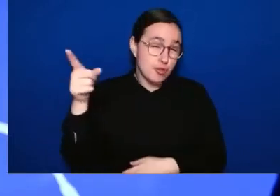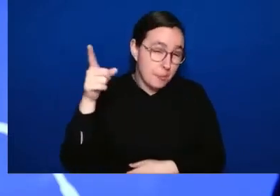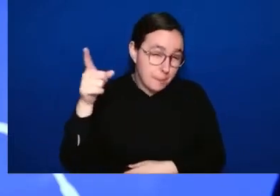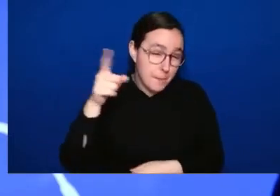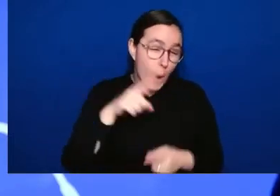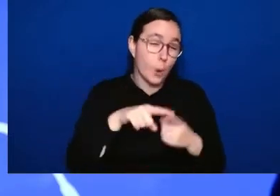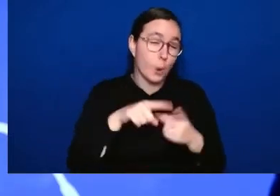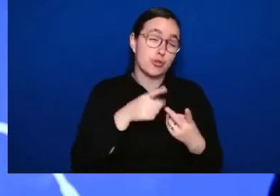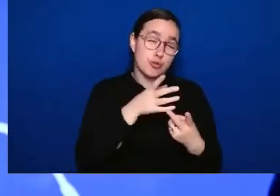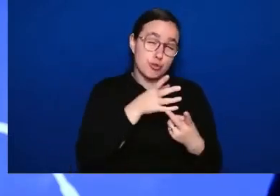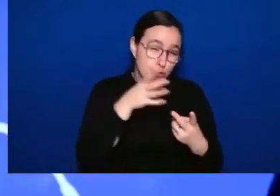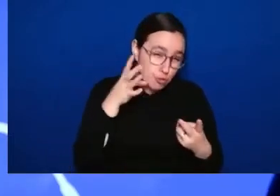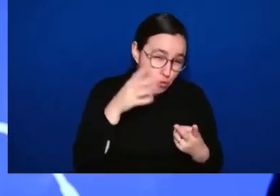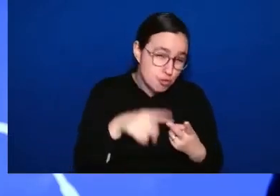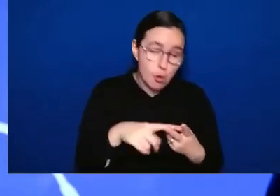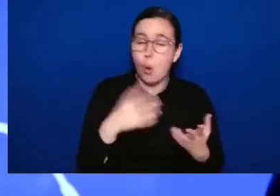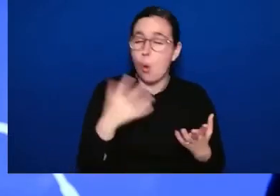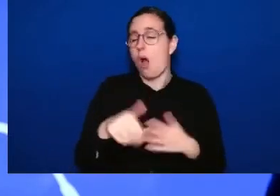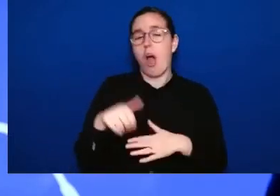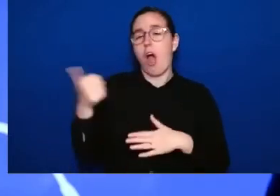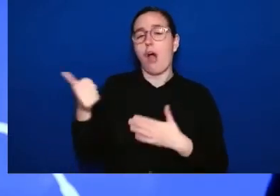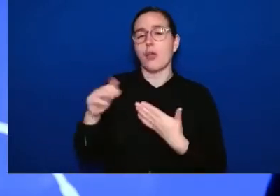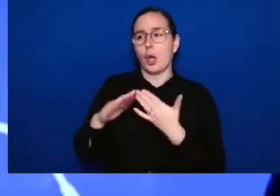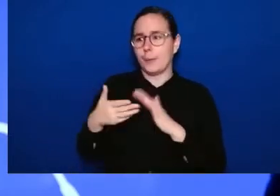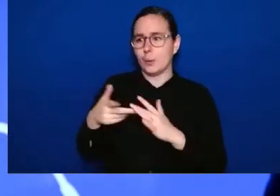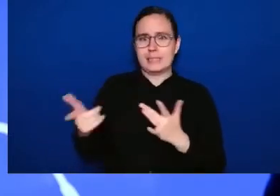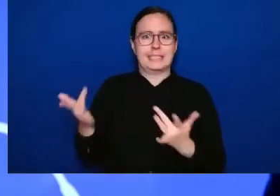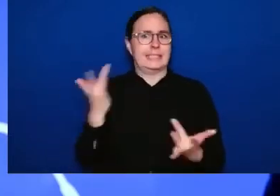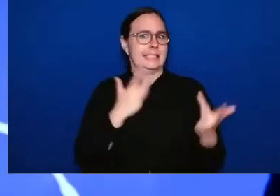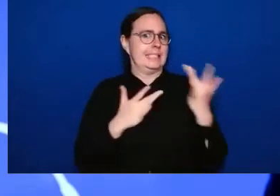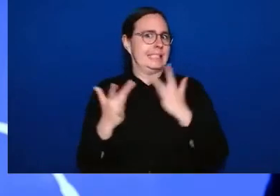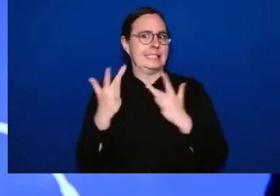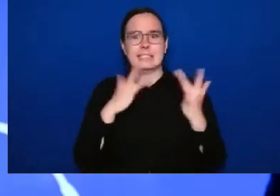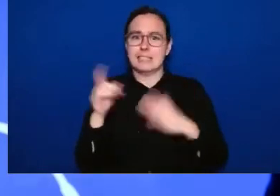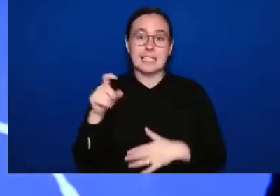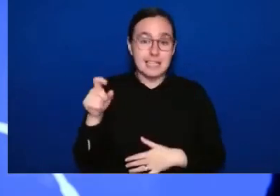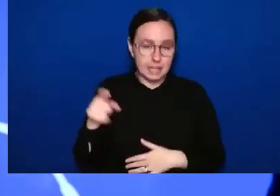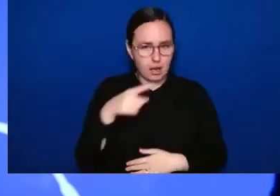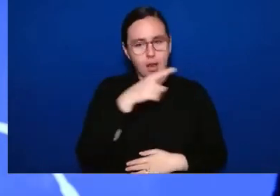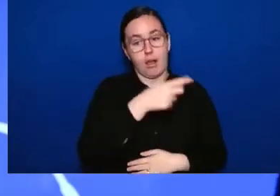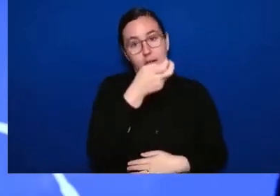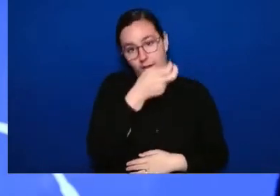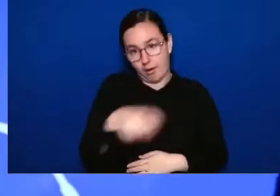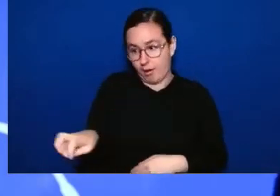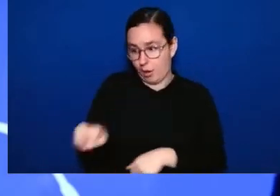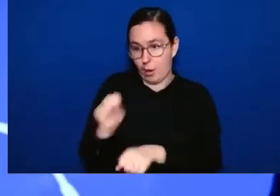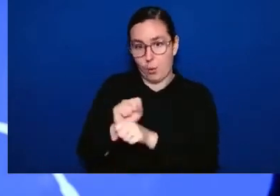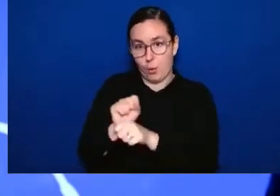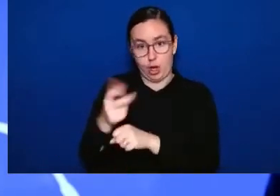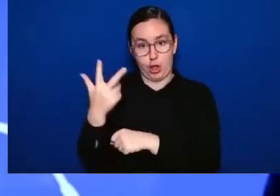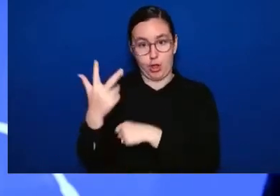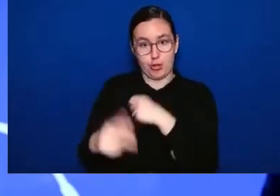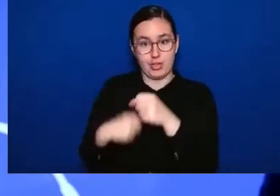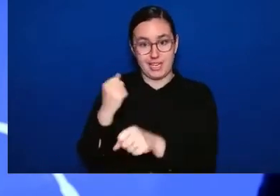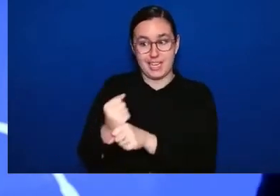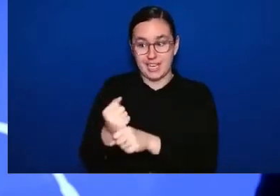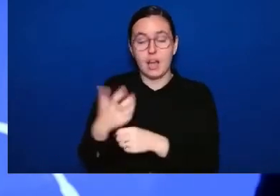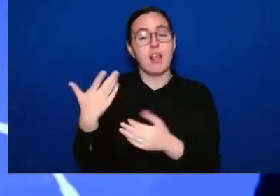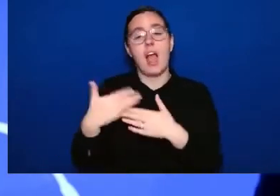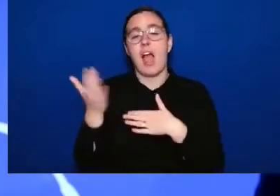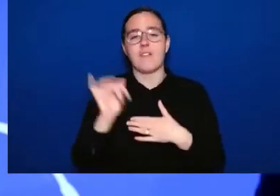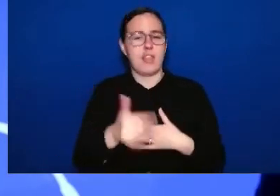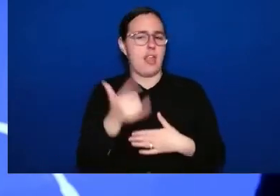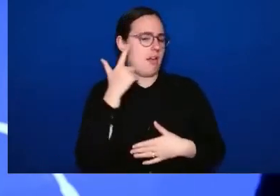communities will be supported in a more significant way. The move from 32 to 96,